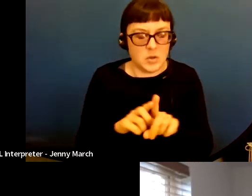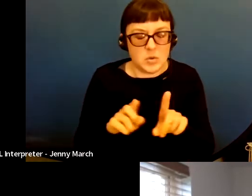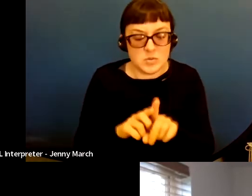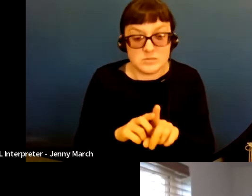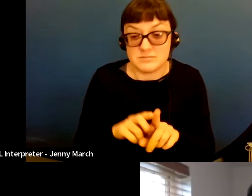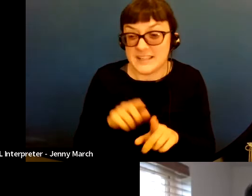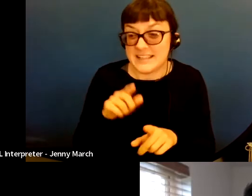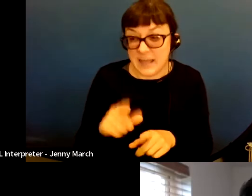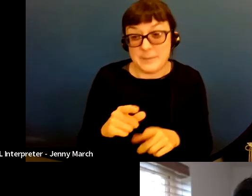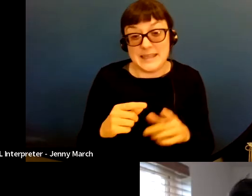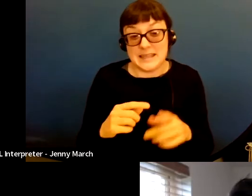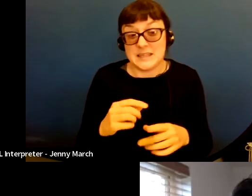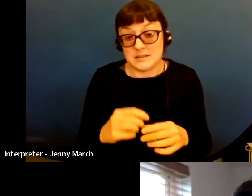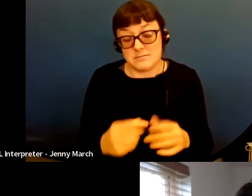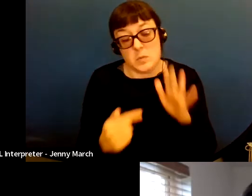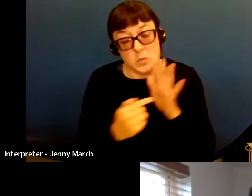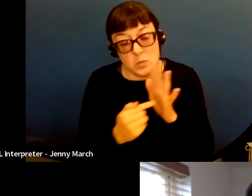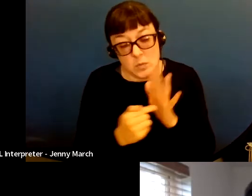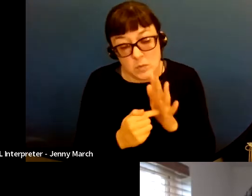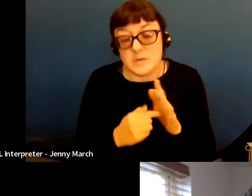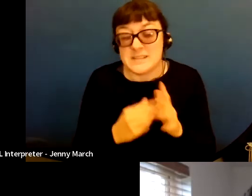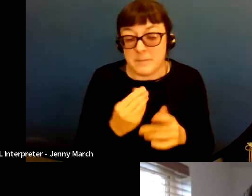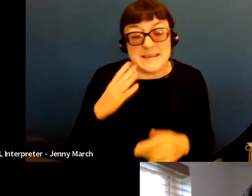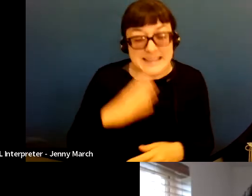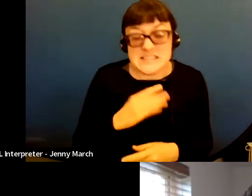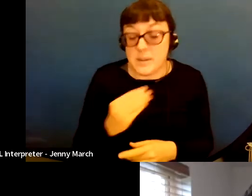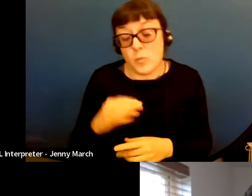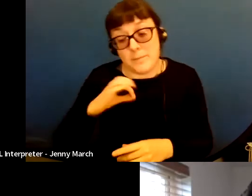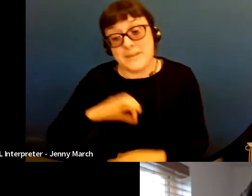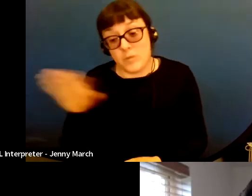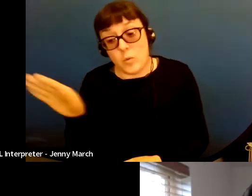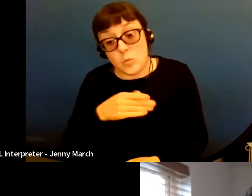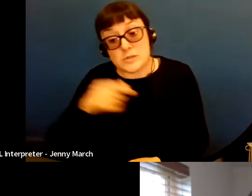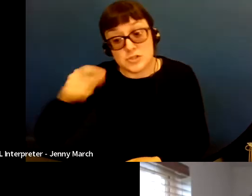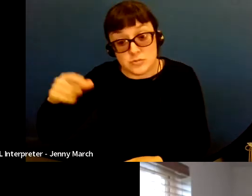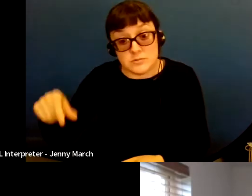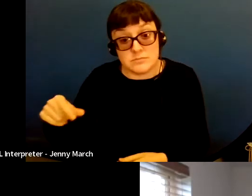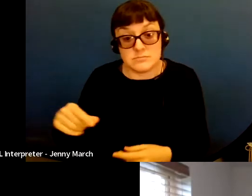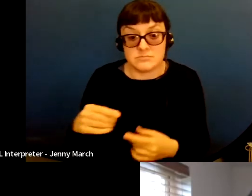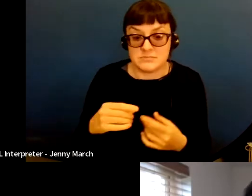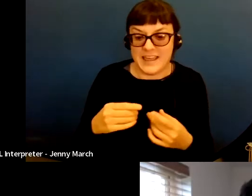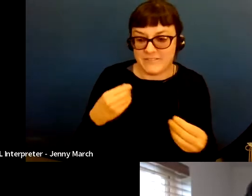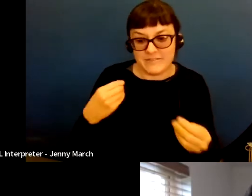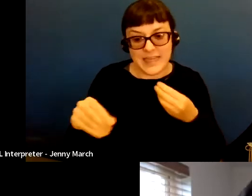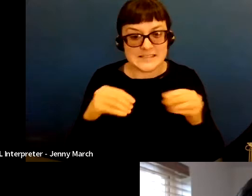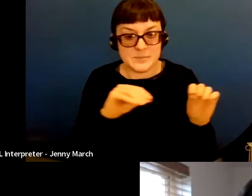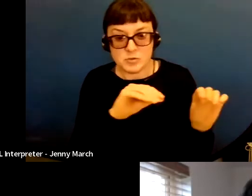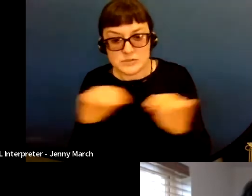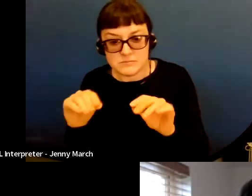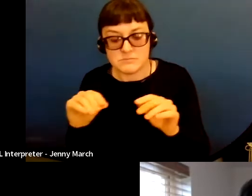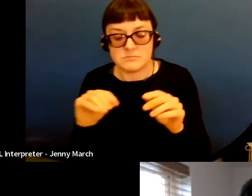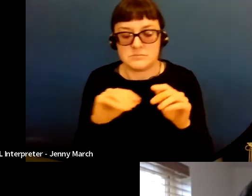essential for some and beneficial for all. It means making tools available all the time, but giving flexibility to when they are